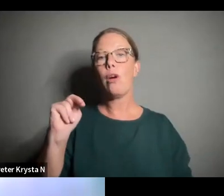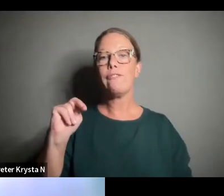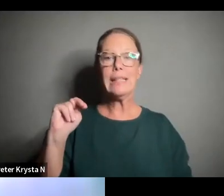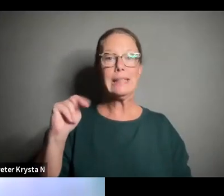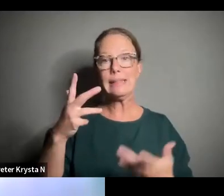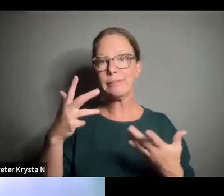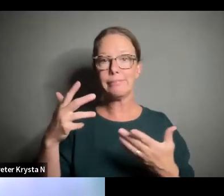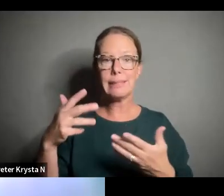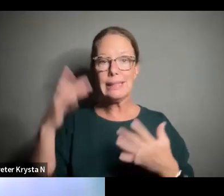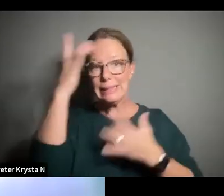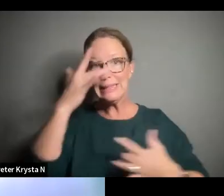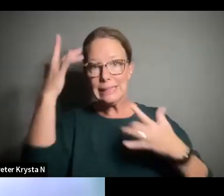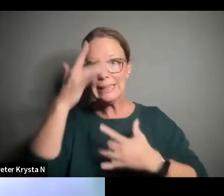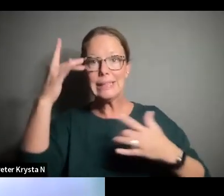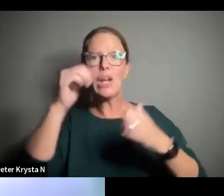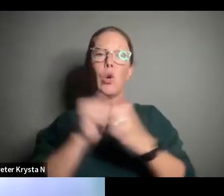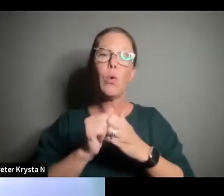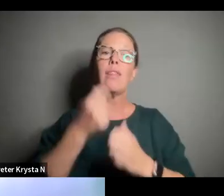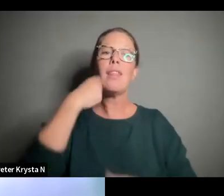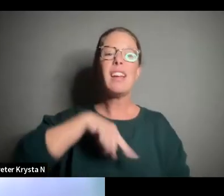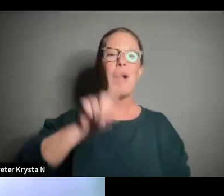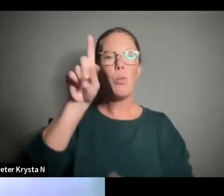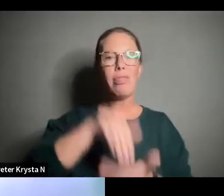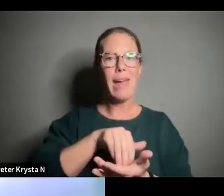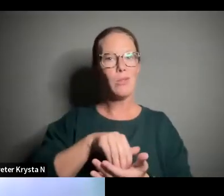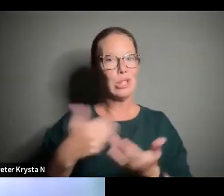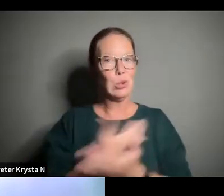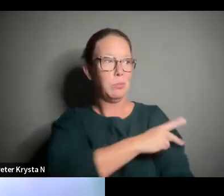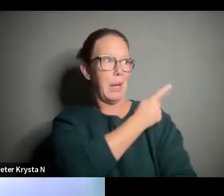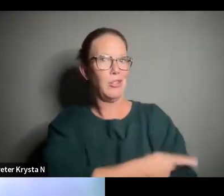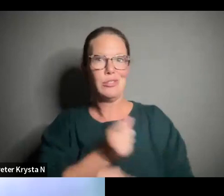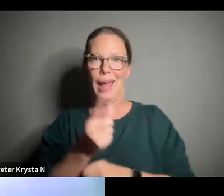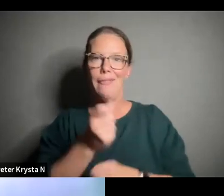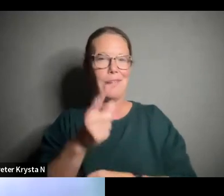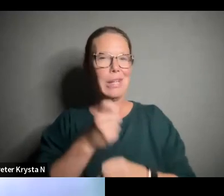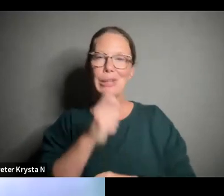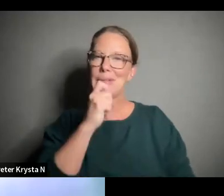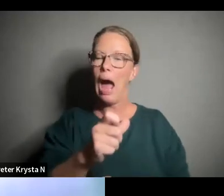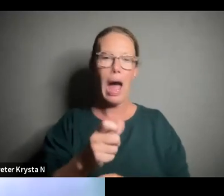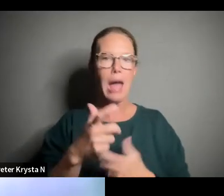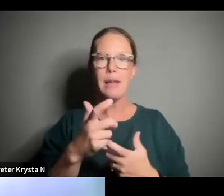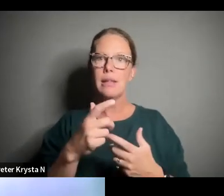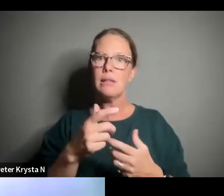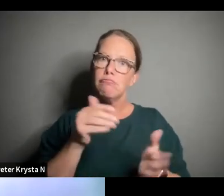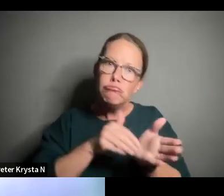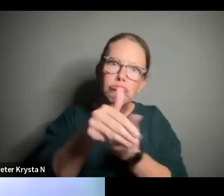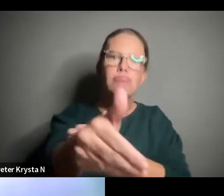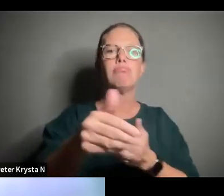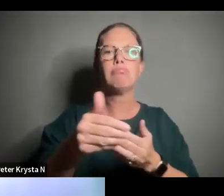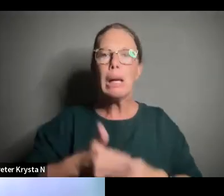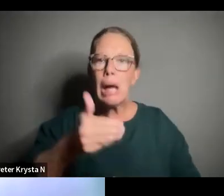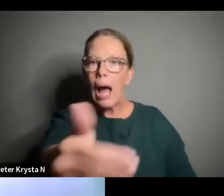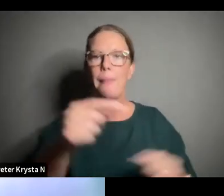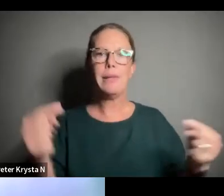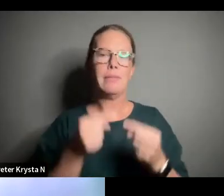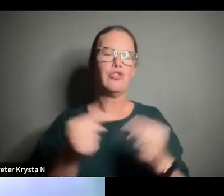disease. When you're on a ventilator with spinal cord injury, there's only about 1,000 new patients a year with that injury that can't get off the ventilators. So it's a very small subgroup